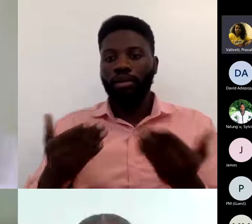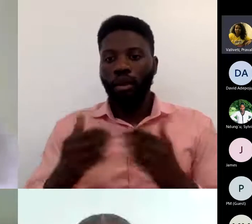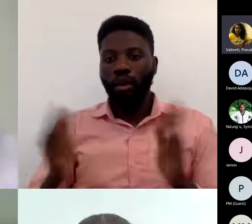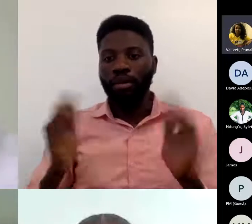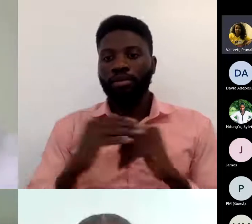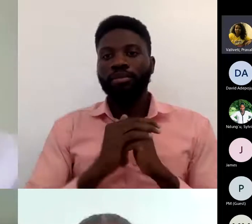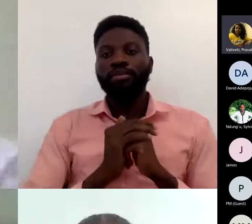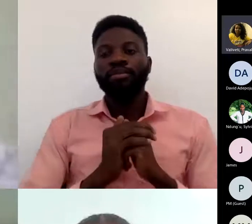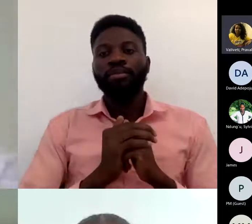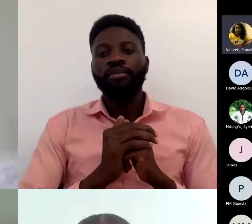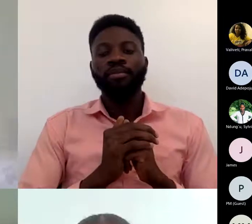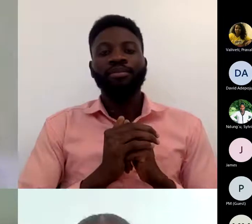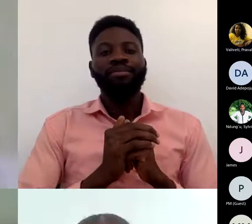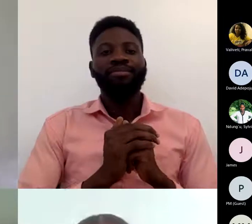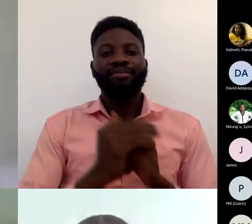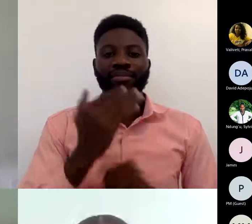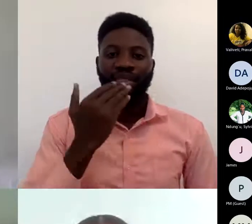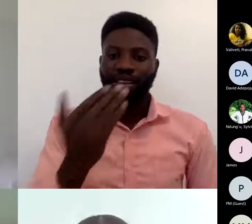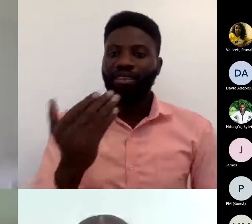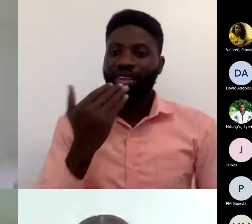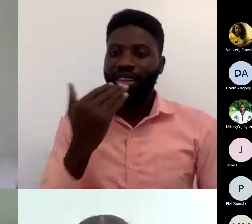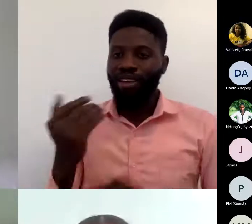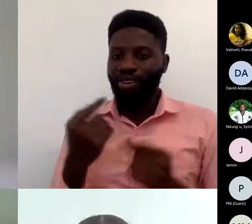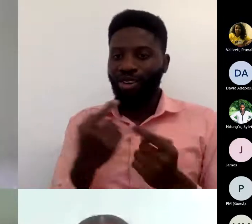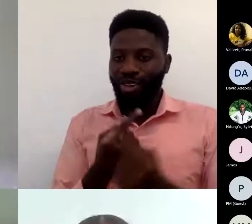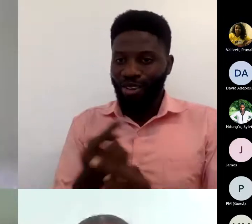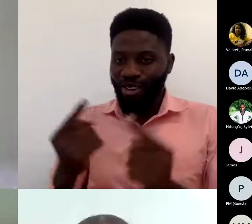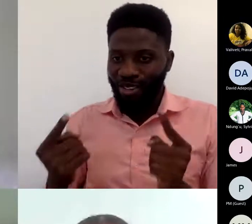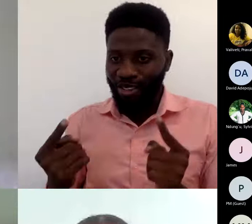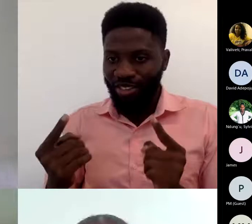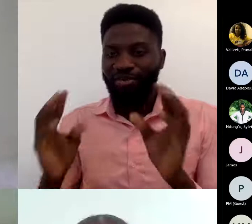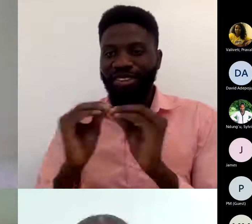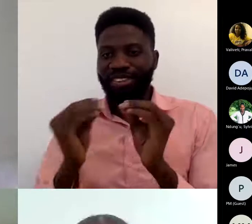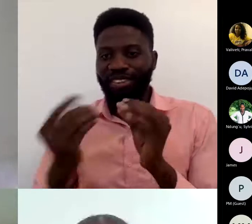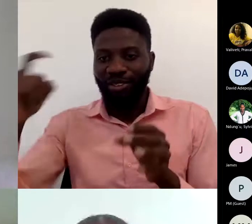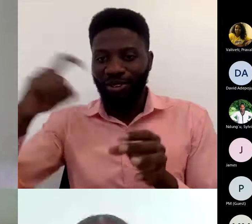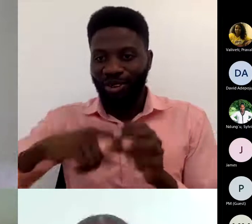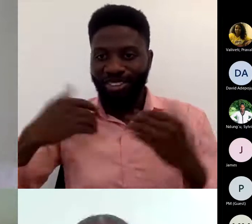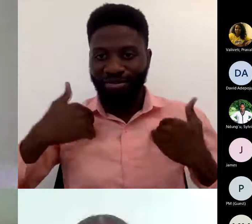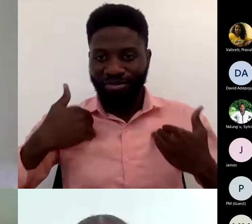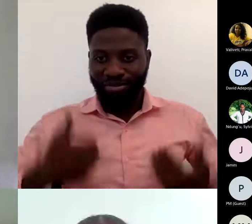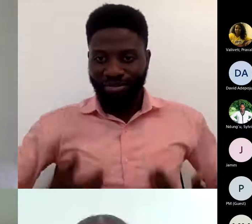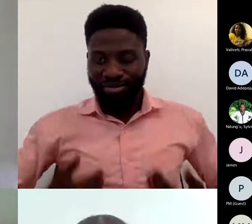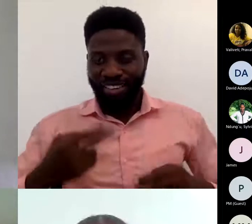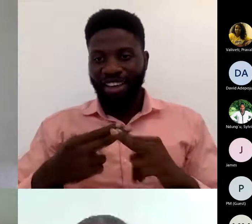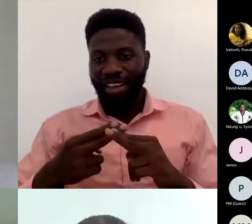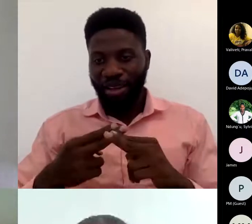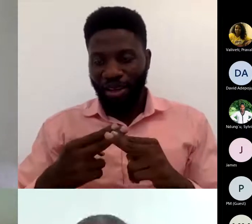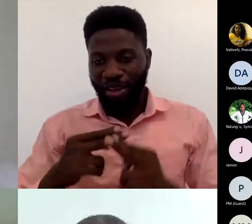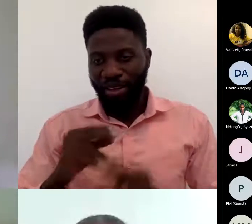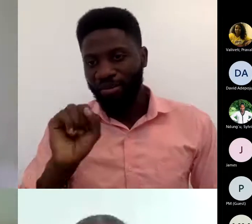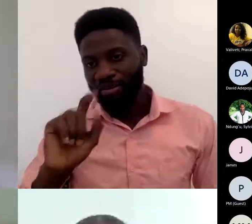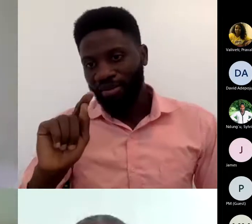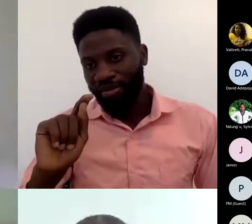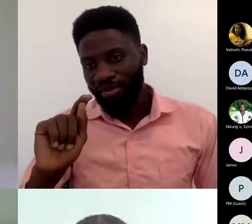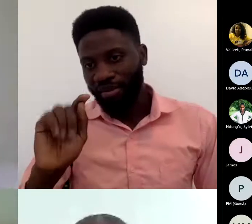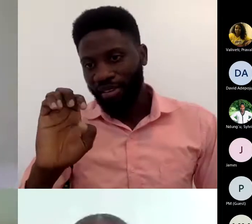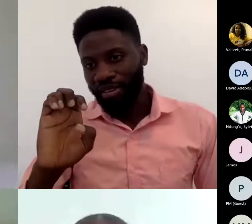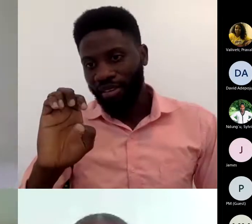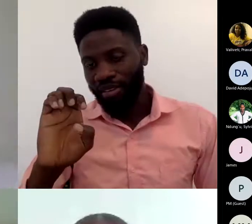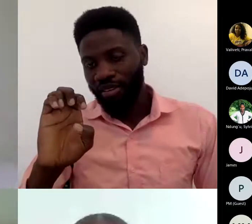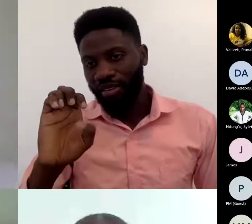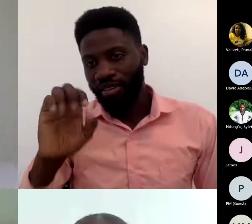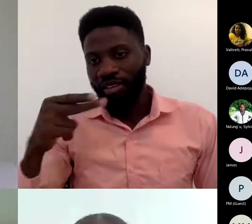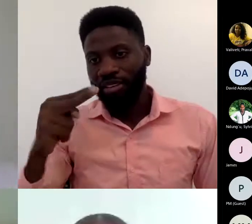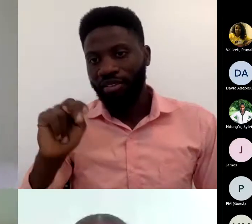So thank you everyone for joining this call. My name is Steve Njenga. I am